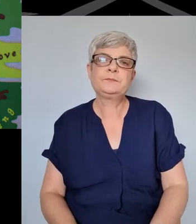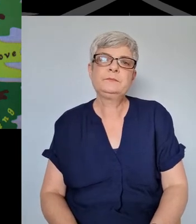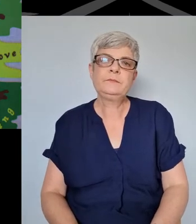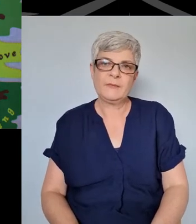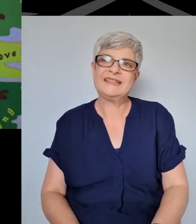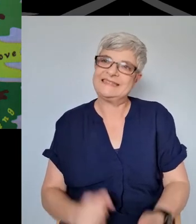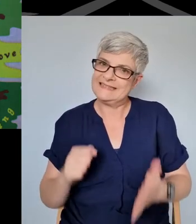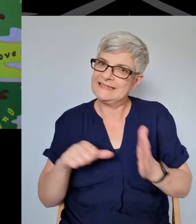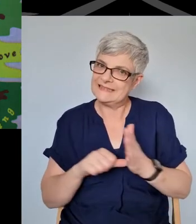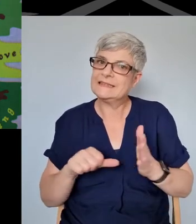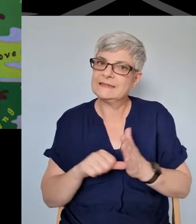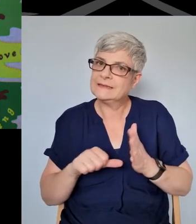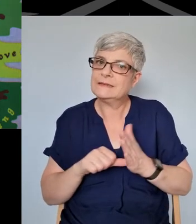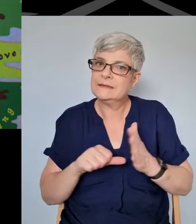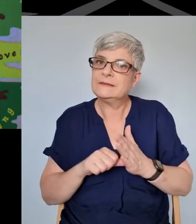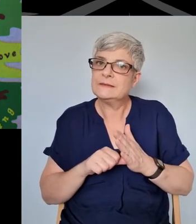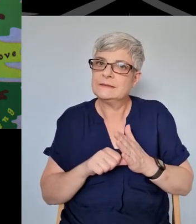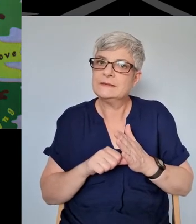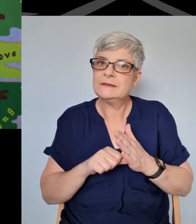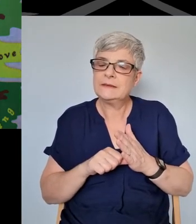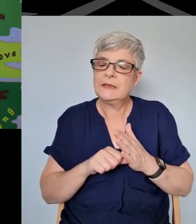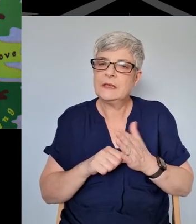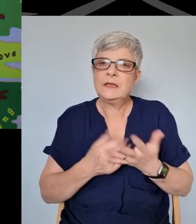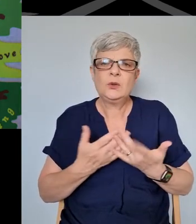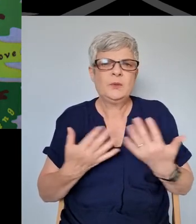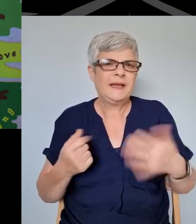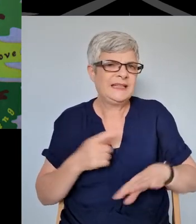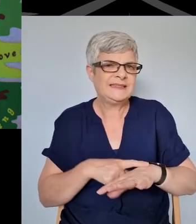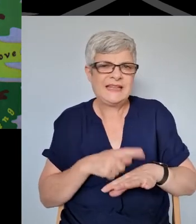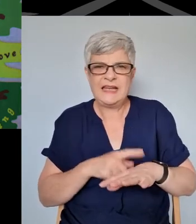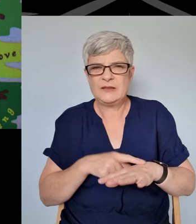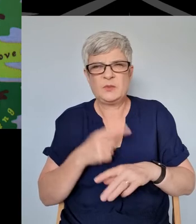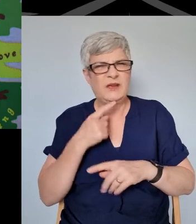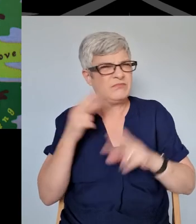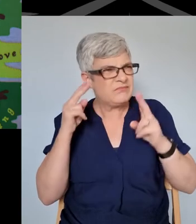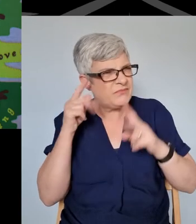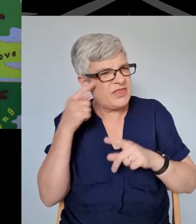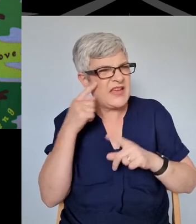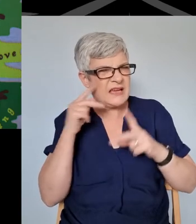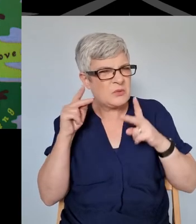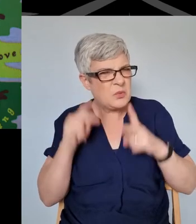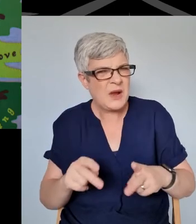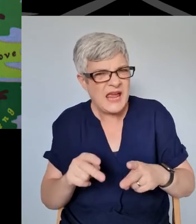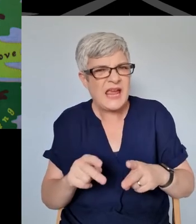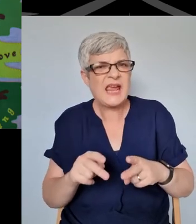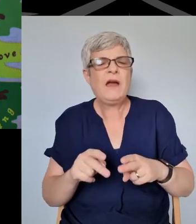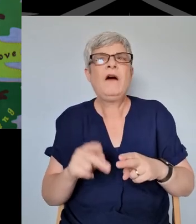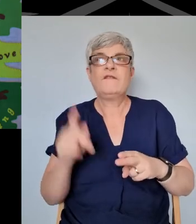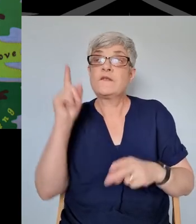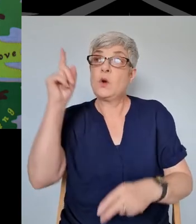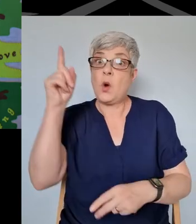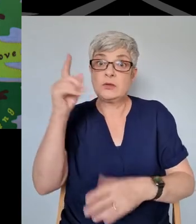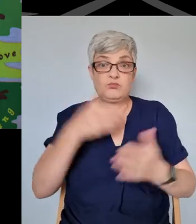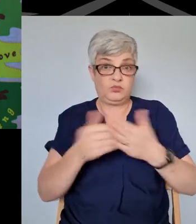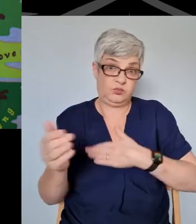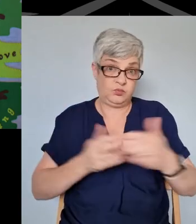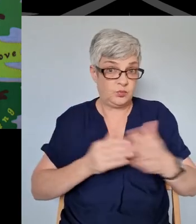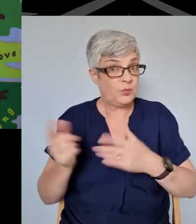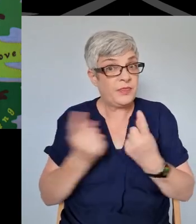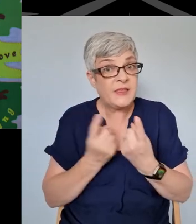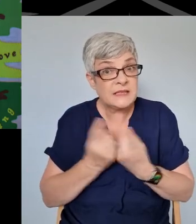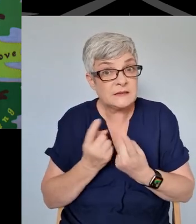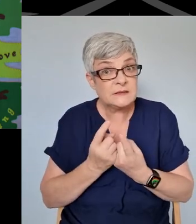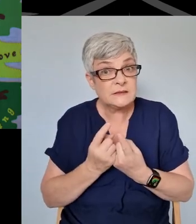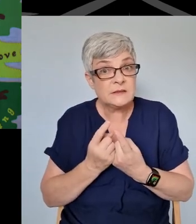That's tough, isn't it? We so often get into a way of thinking about God as being there to sort things out for